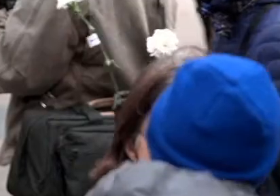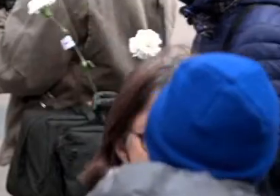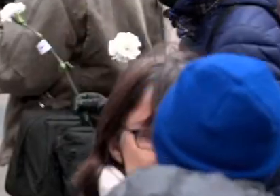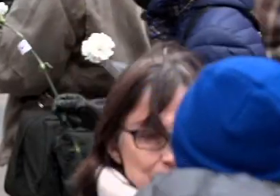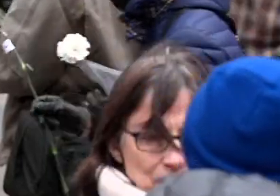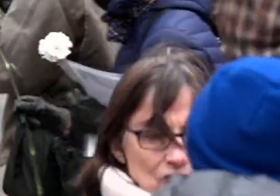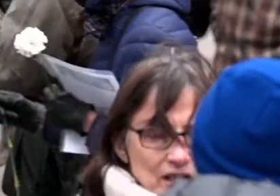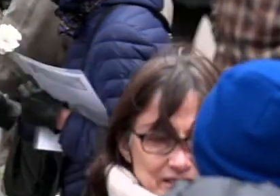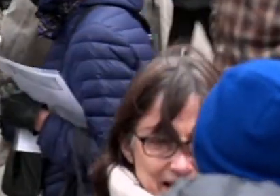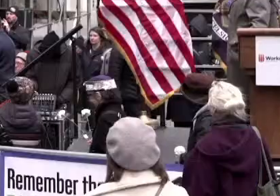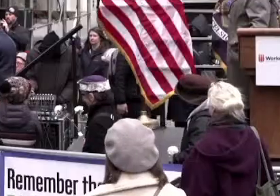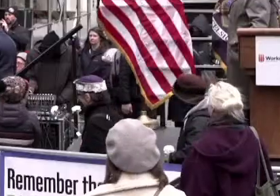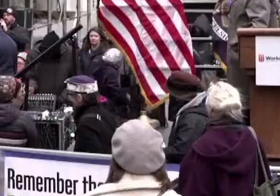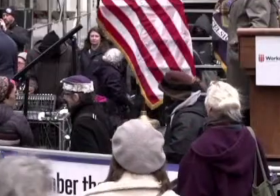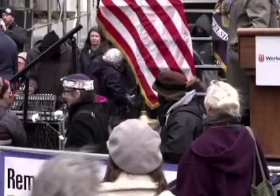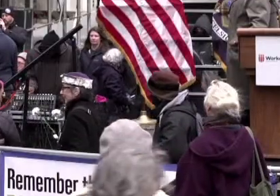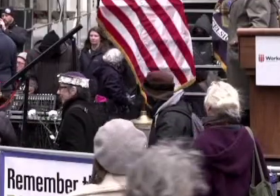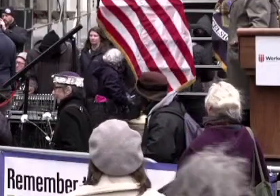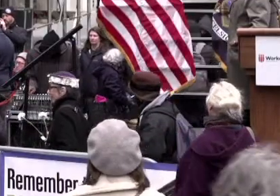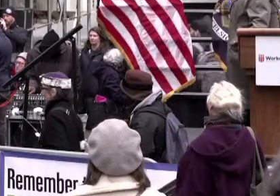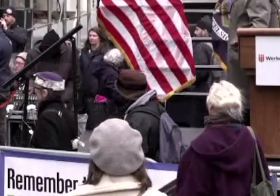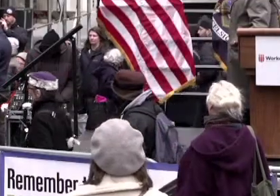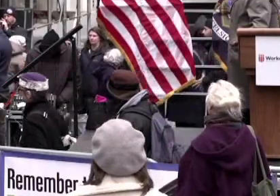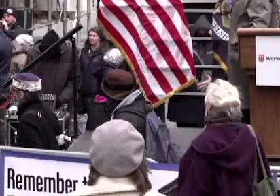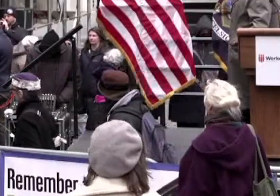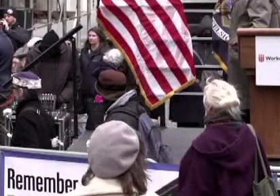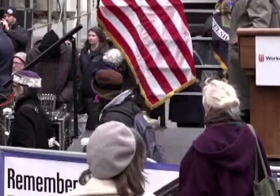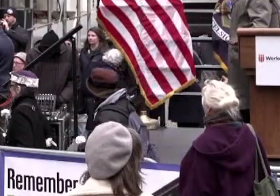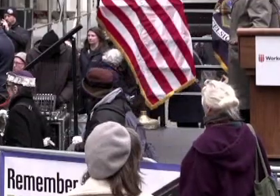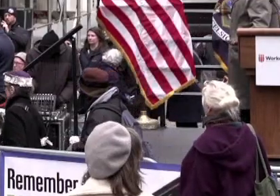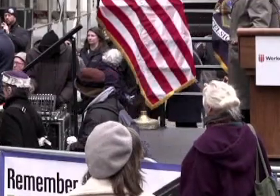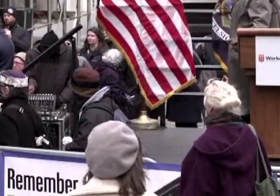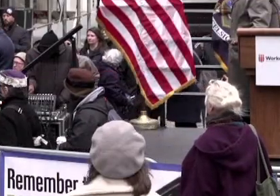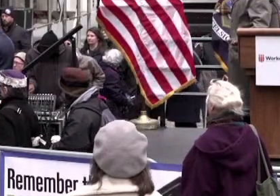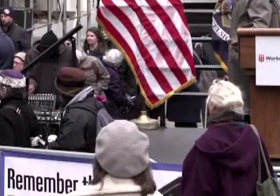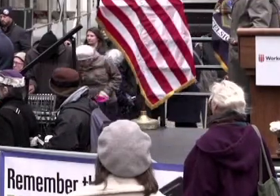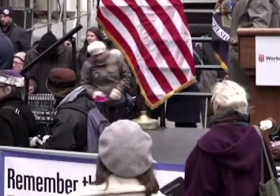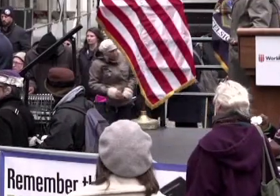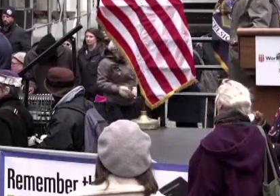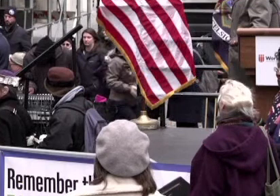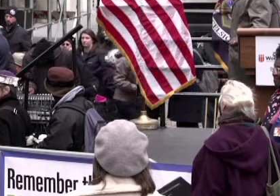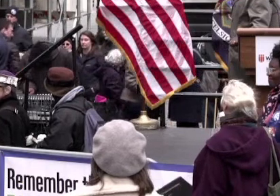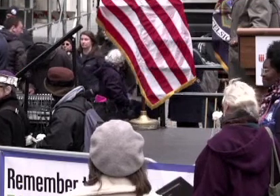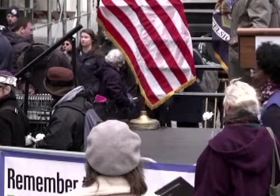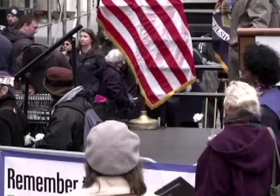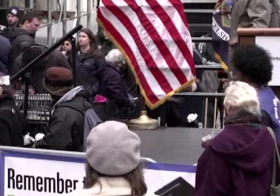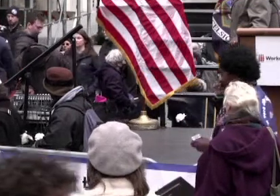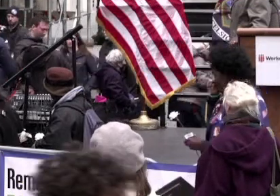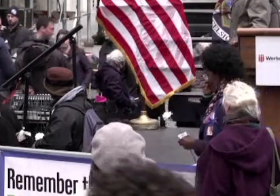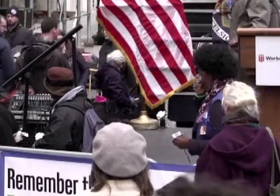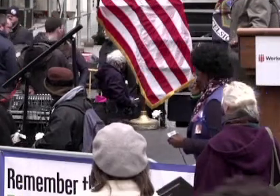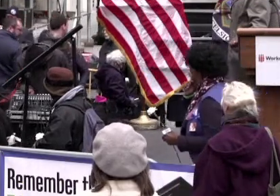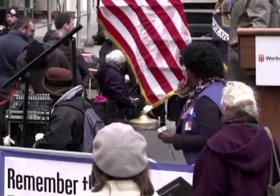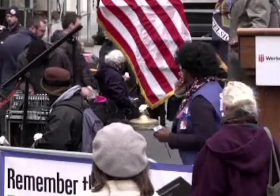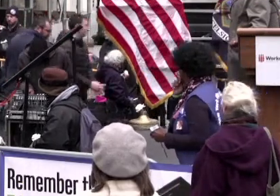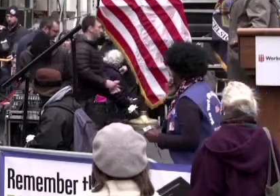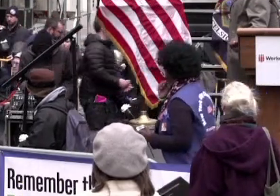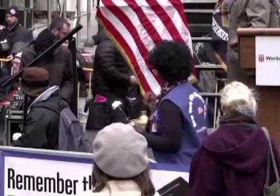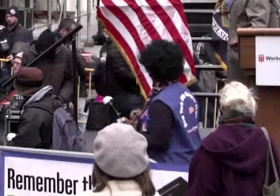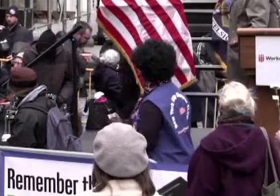Albina Caruso, 20. Bessie Viviano, 15.